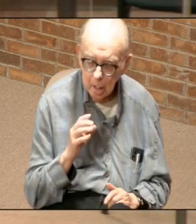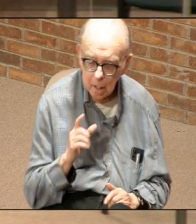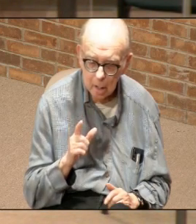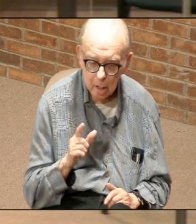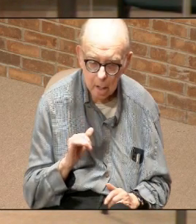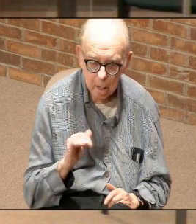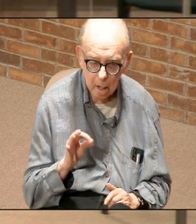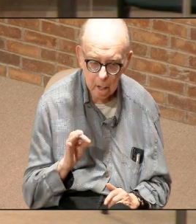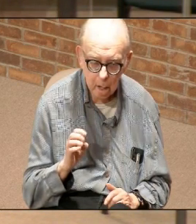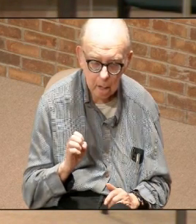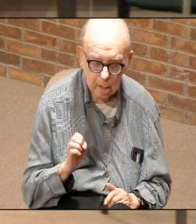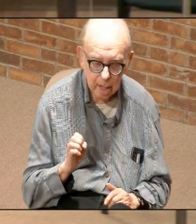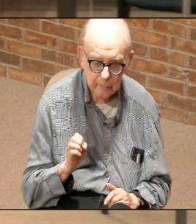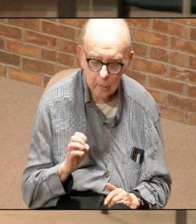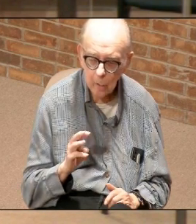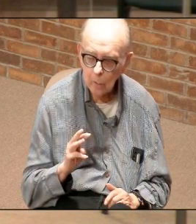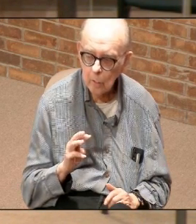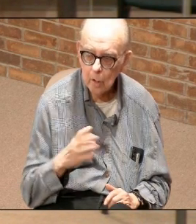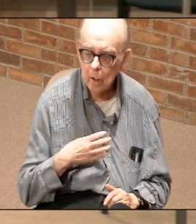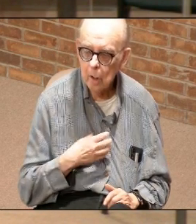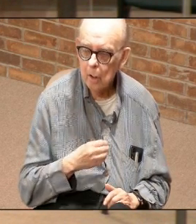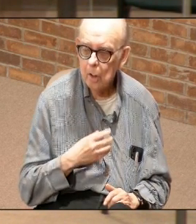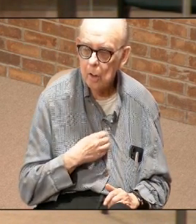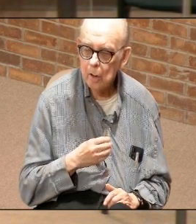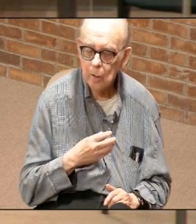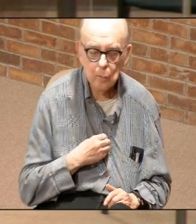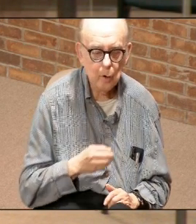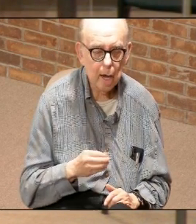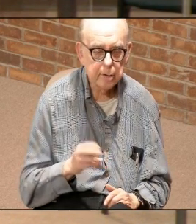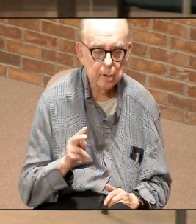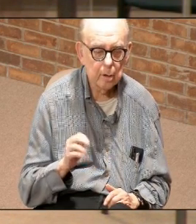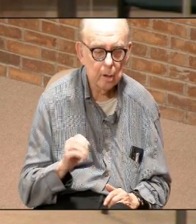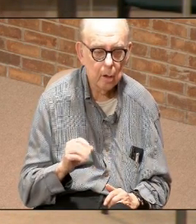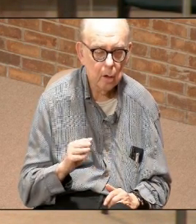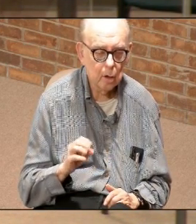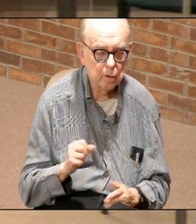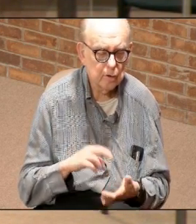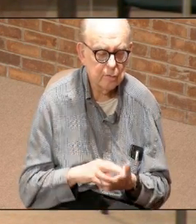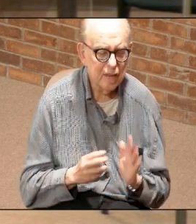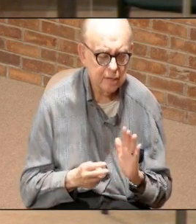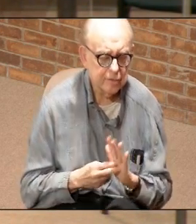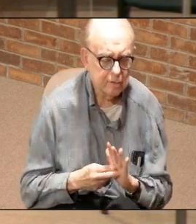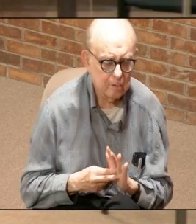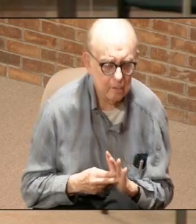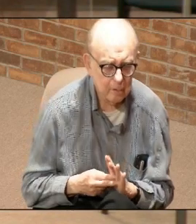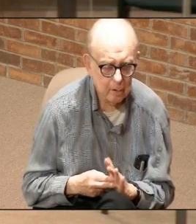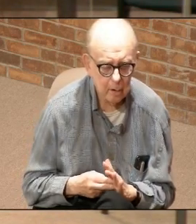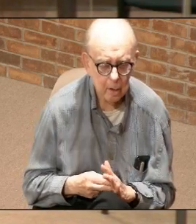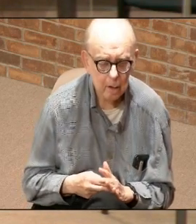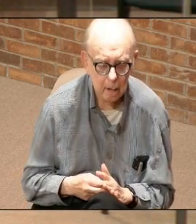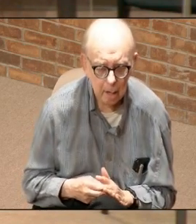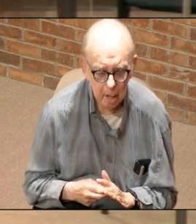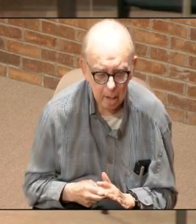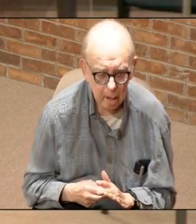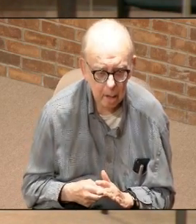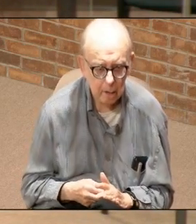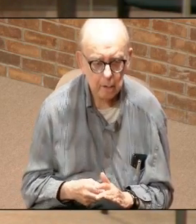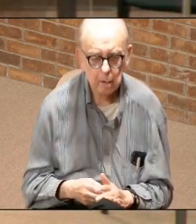White noise. Do you know what white noise is? Okay?